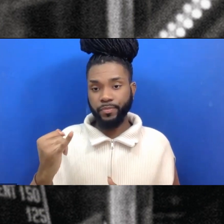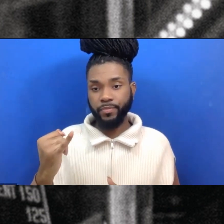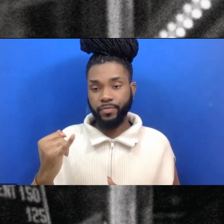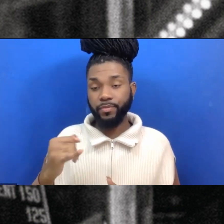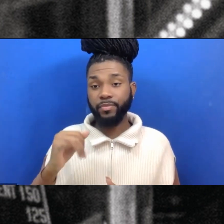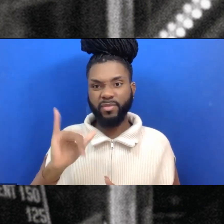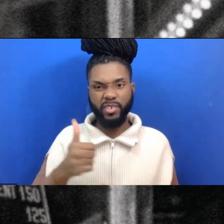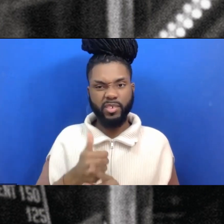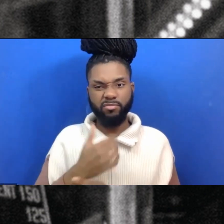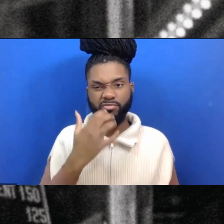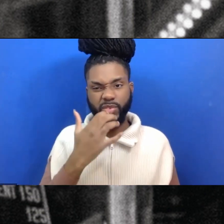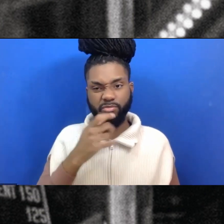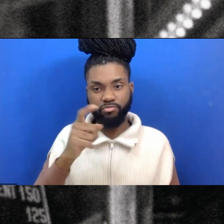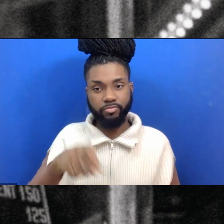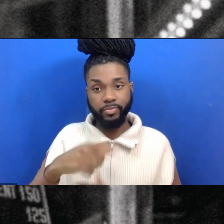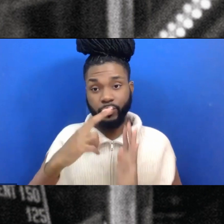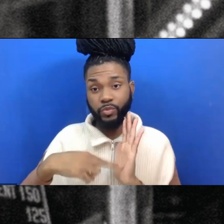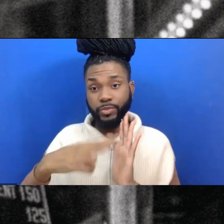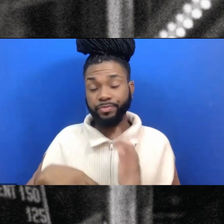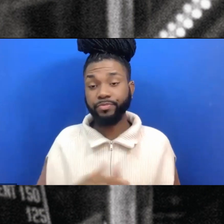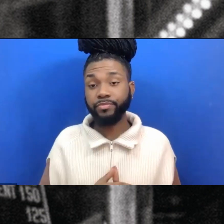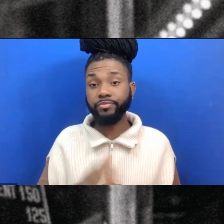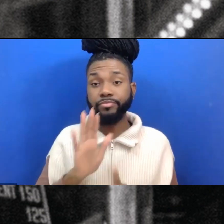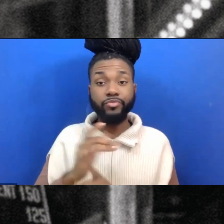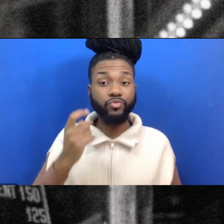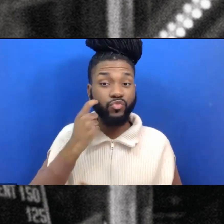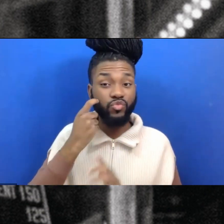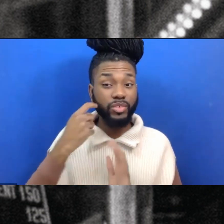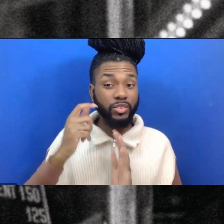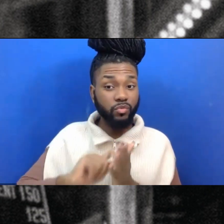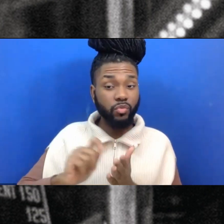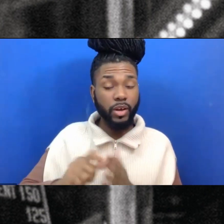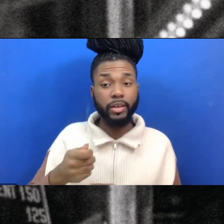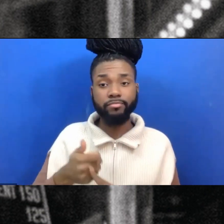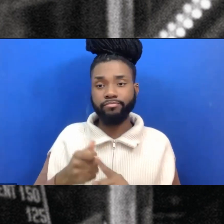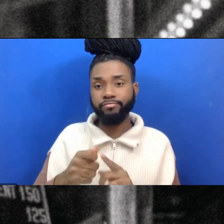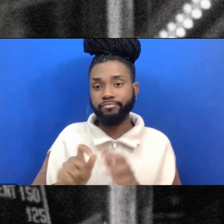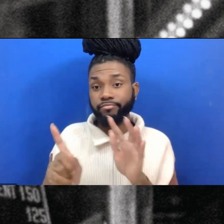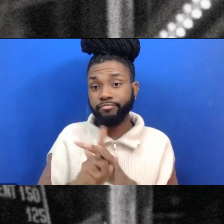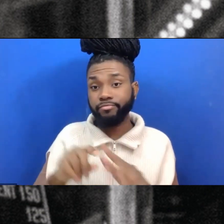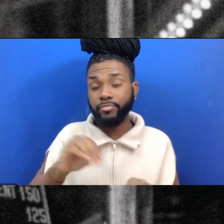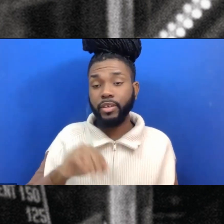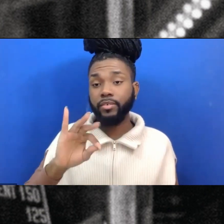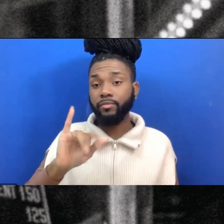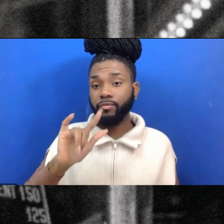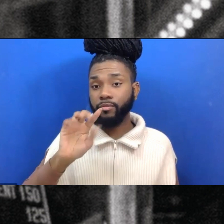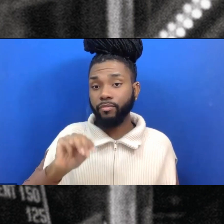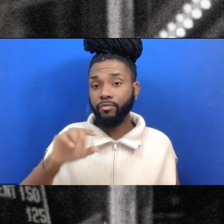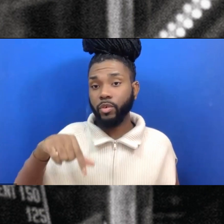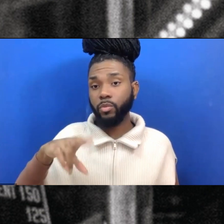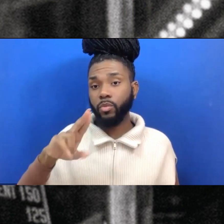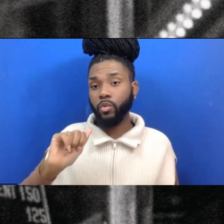which is a really must-read. His recent writing has appeared in Film Quarterly,